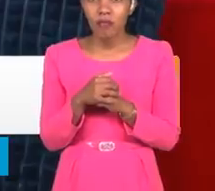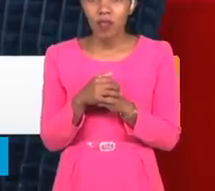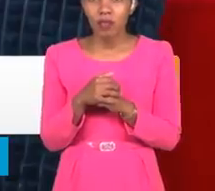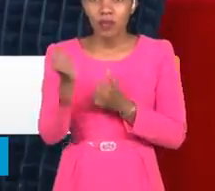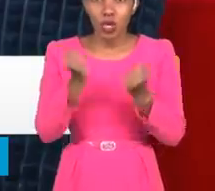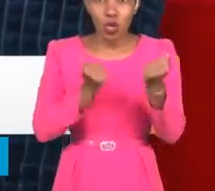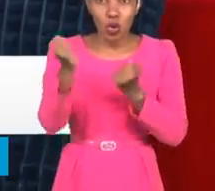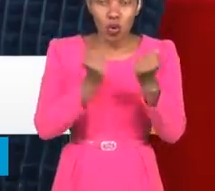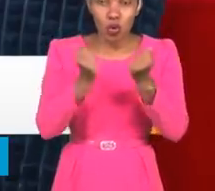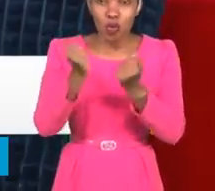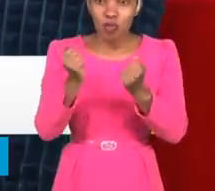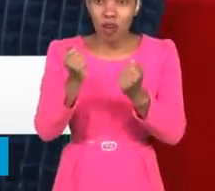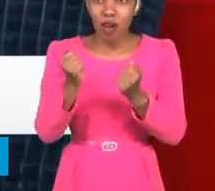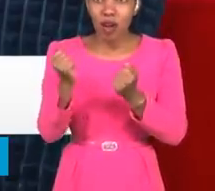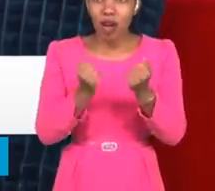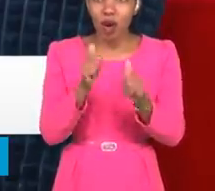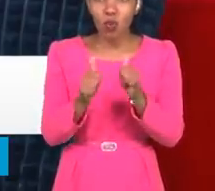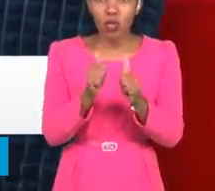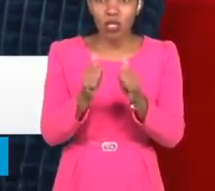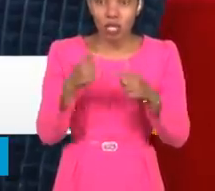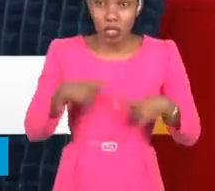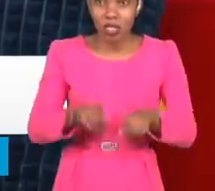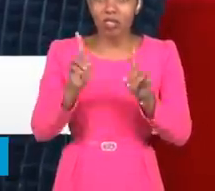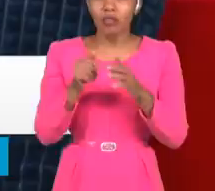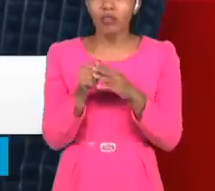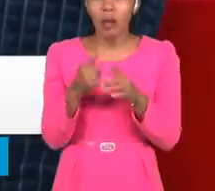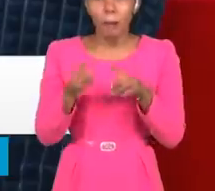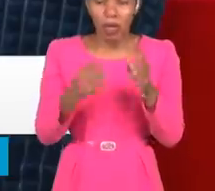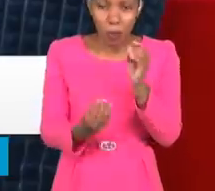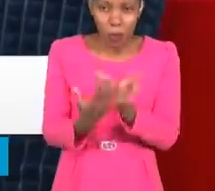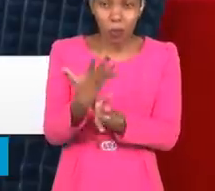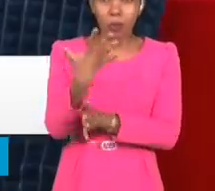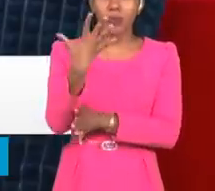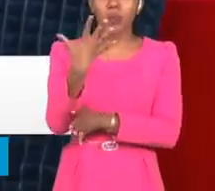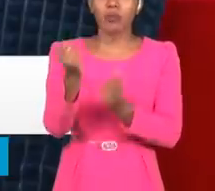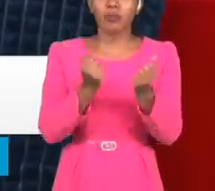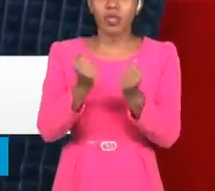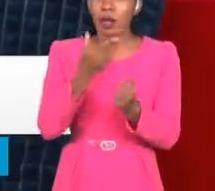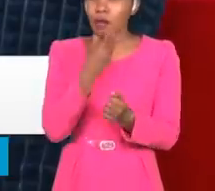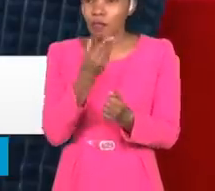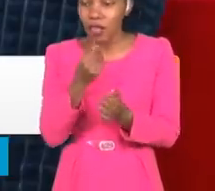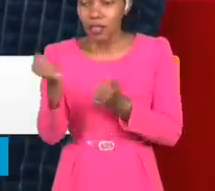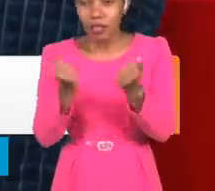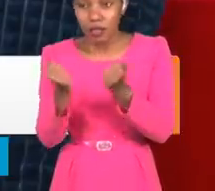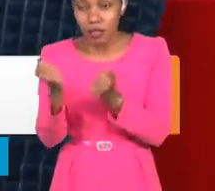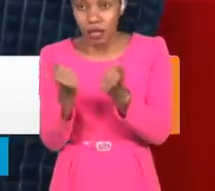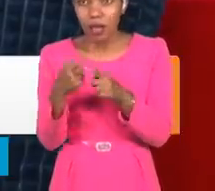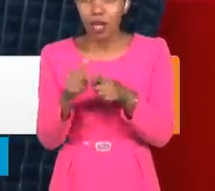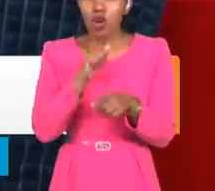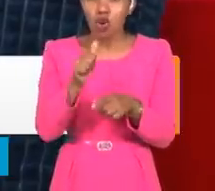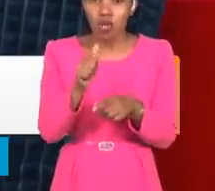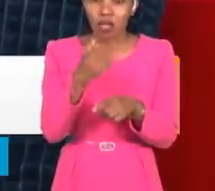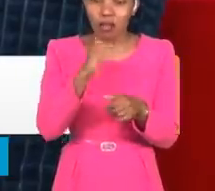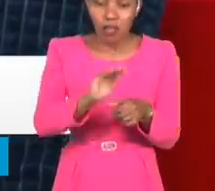he drove was his. But he grew up being driven. Yeah, it's true. It was his father's car, not his